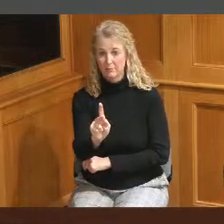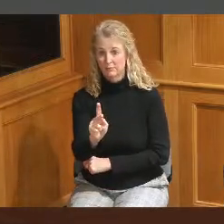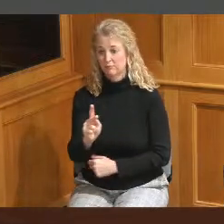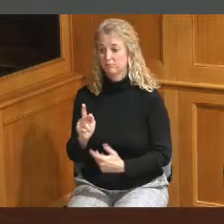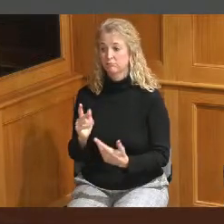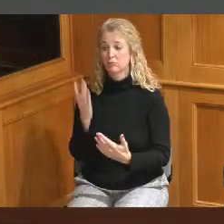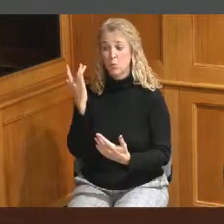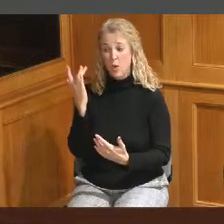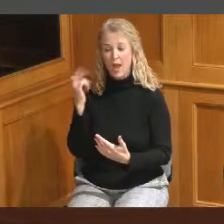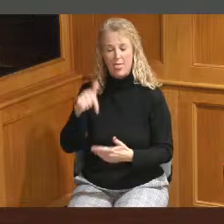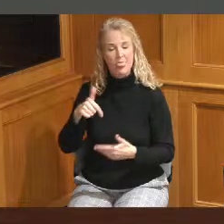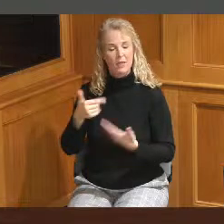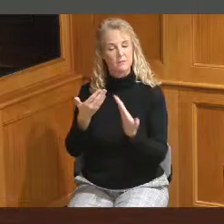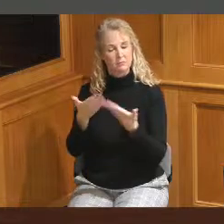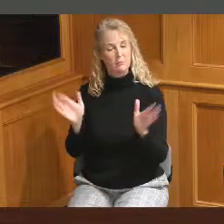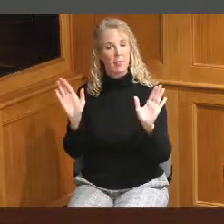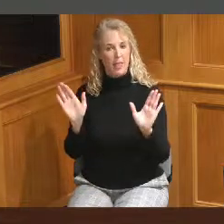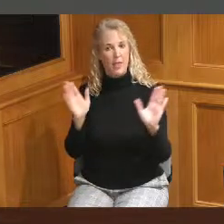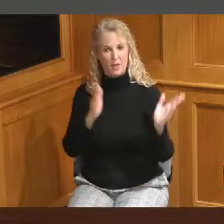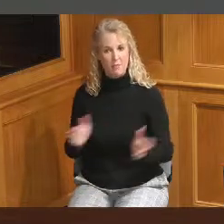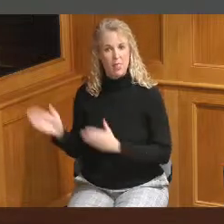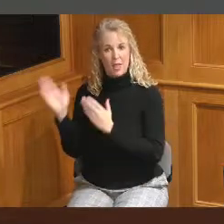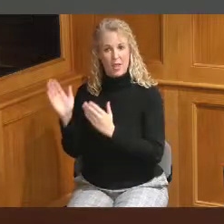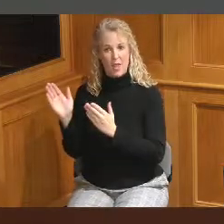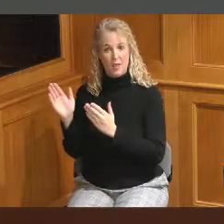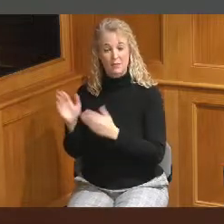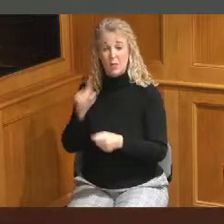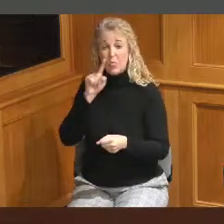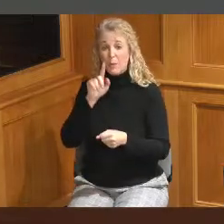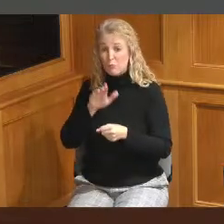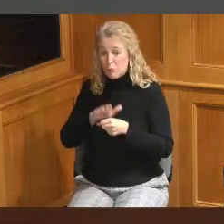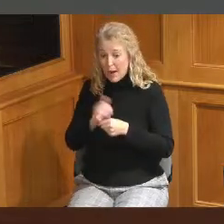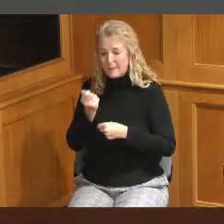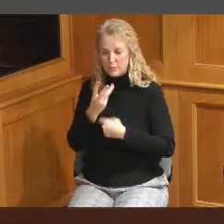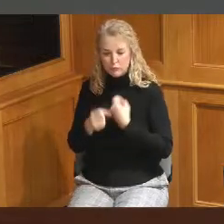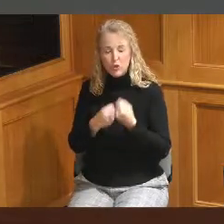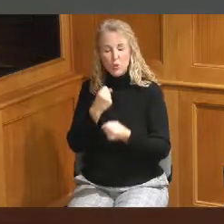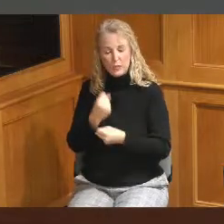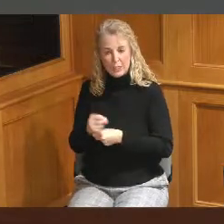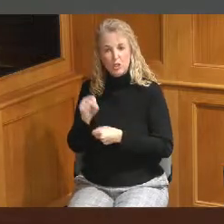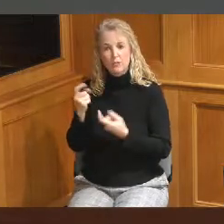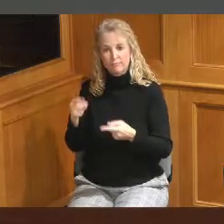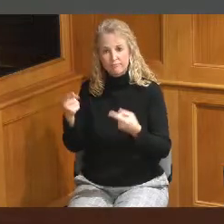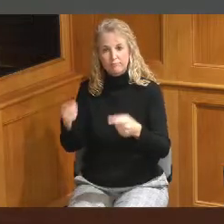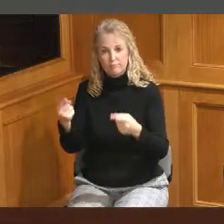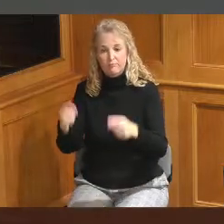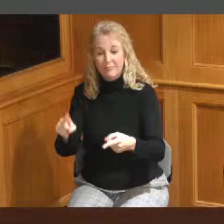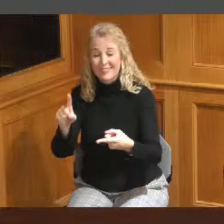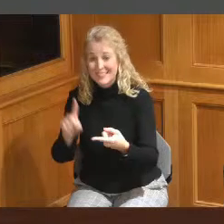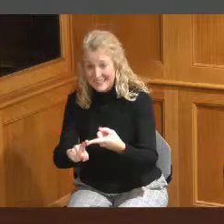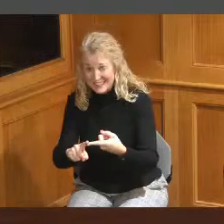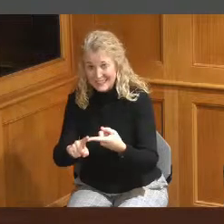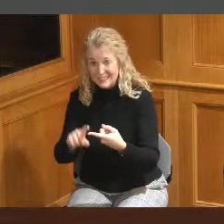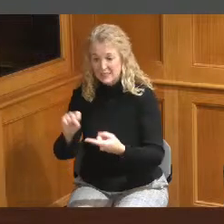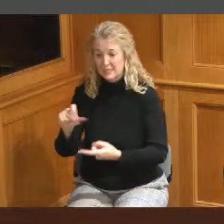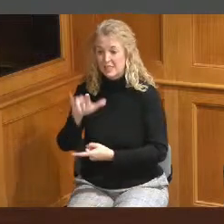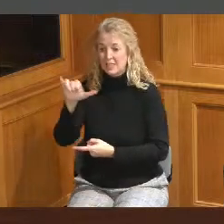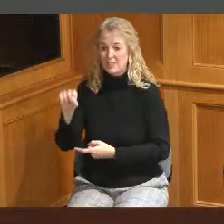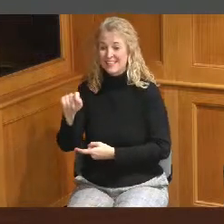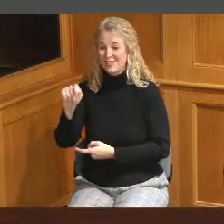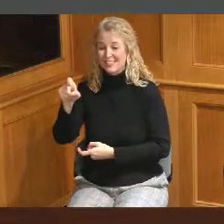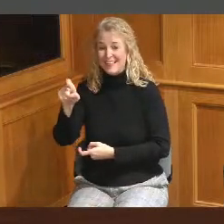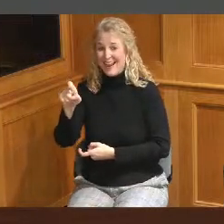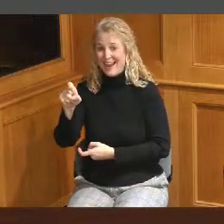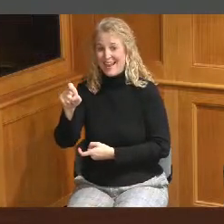part of the overall sales tax collection. That pledge was kept for several years until sales tax growth no